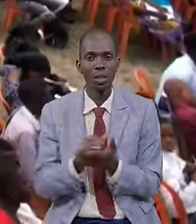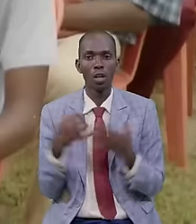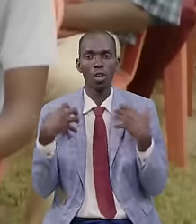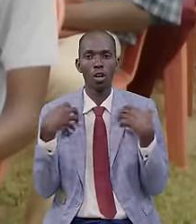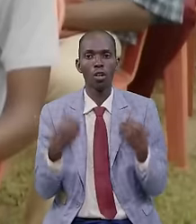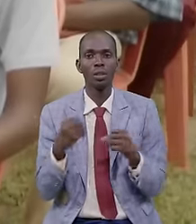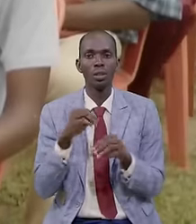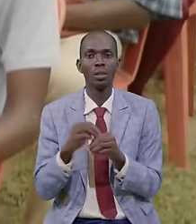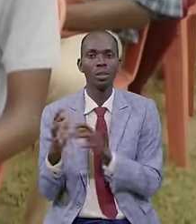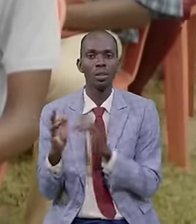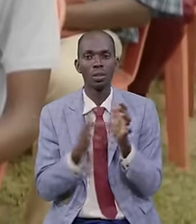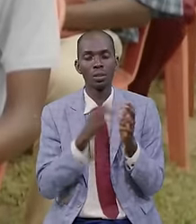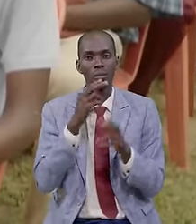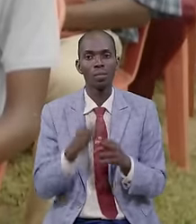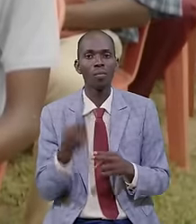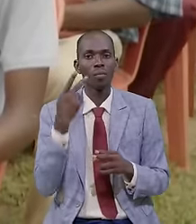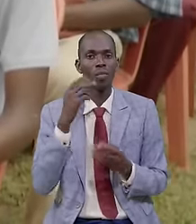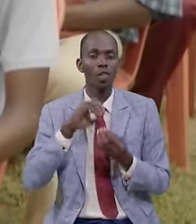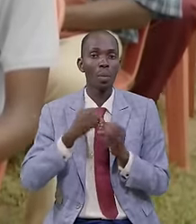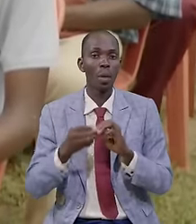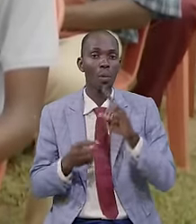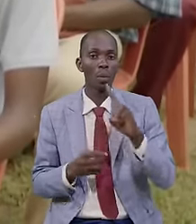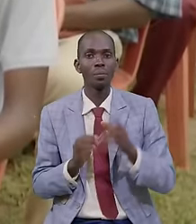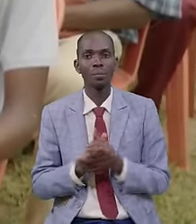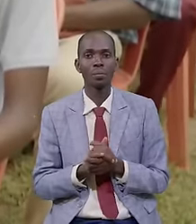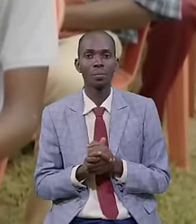Number one, we're looking at